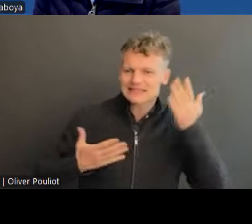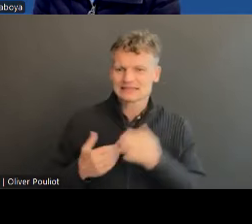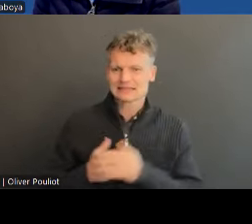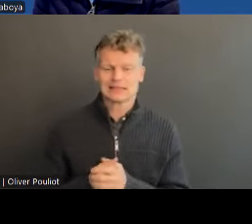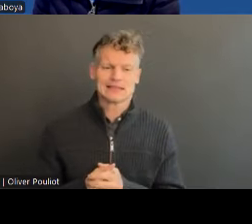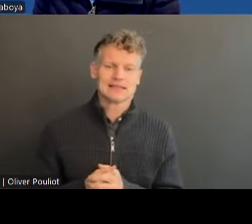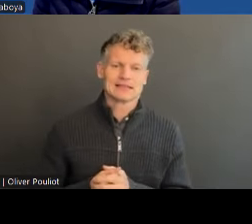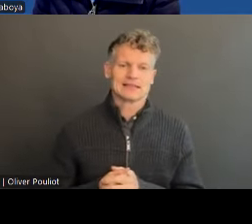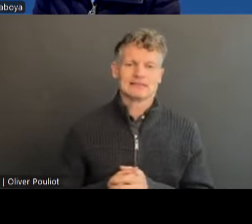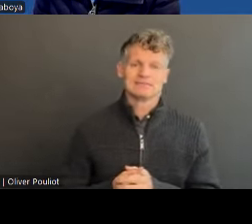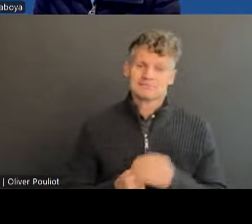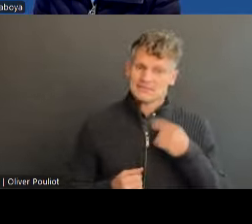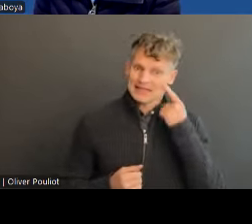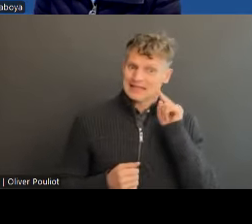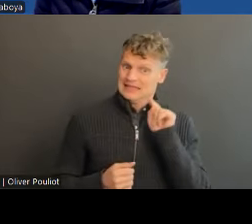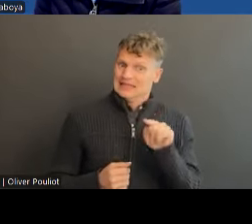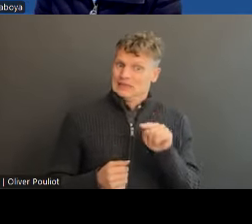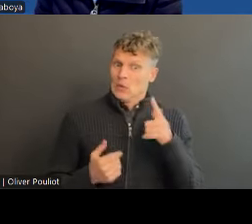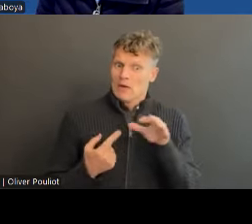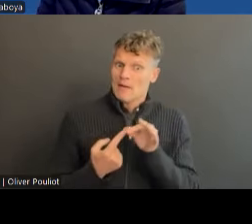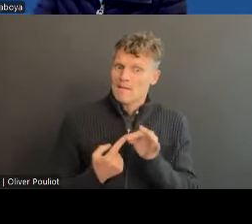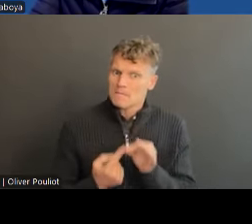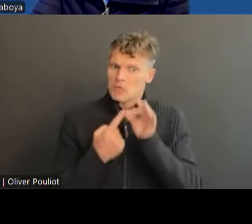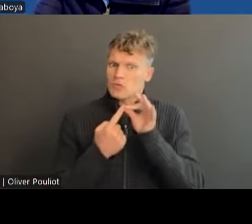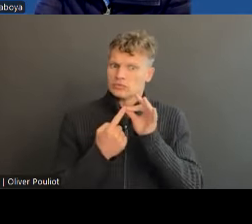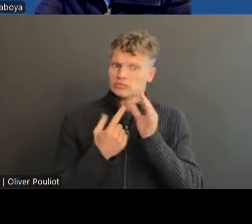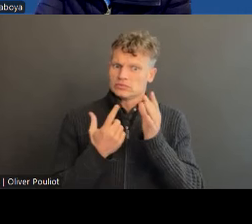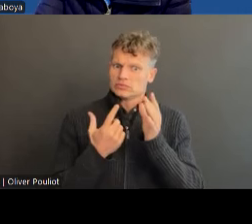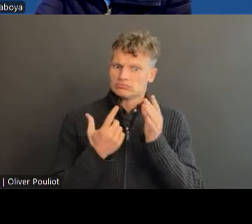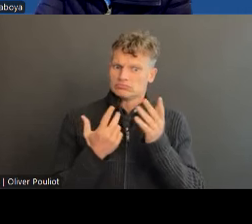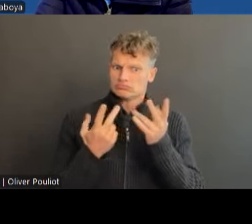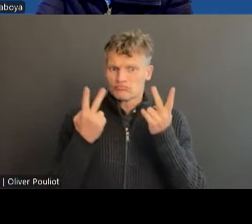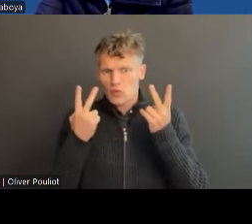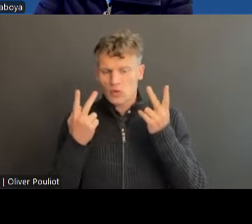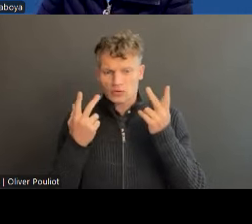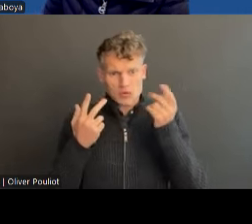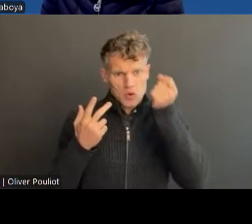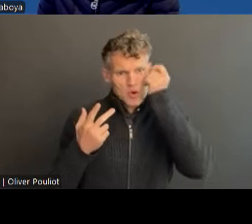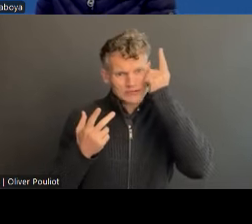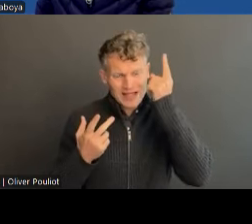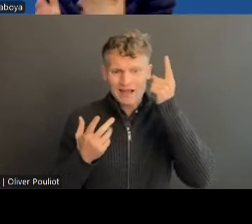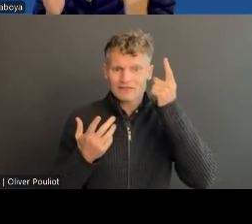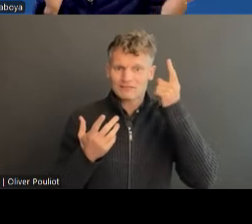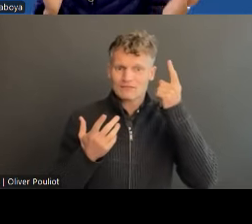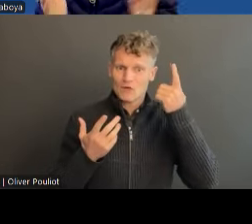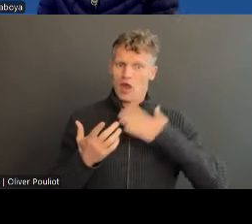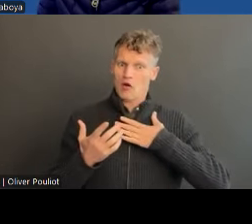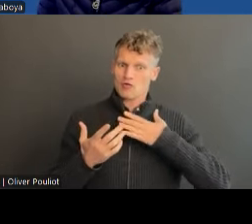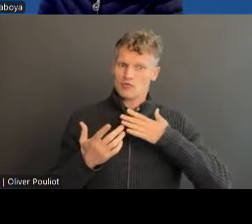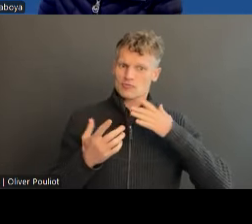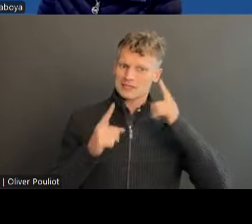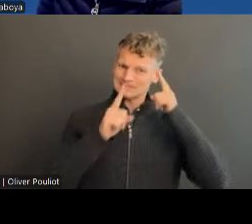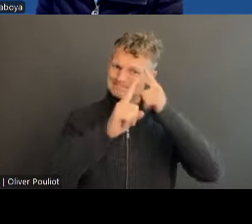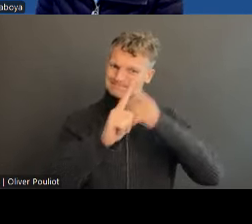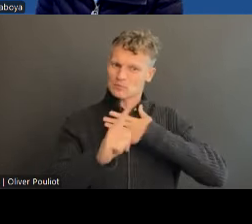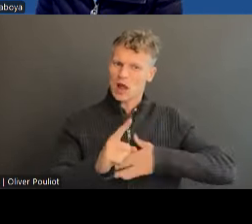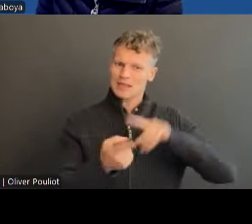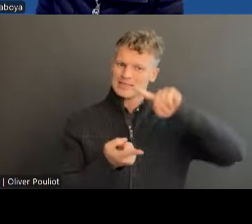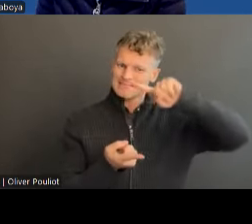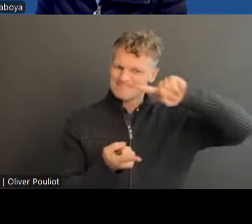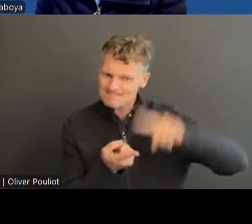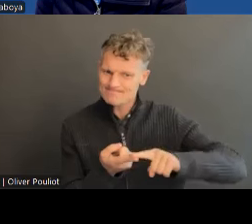practices is key if we really want to accelerate the elimination of these diseases and conditions. Dr. Ekmans mentioned